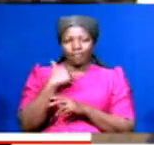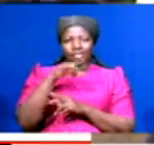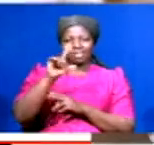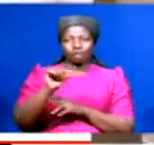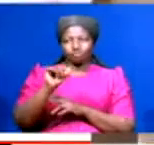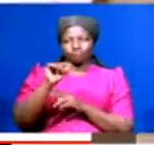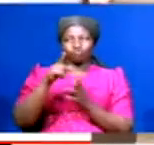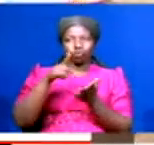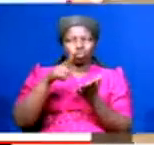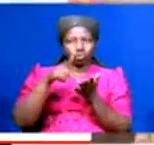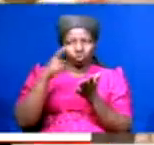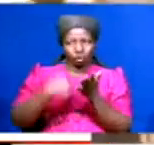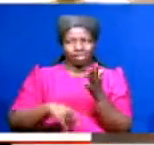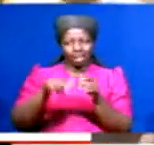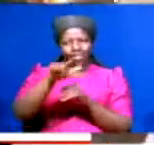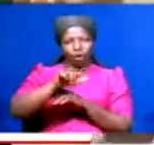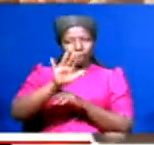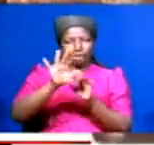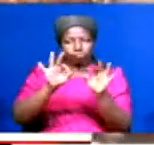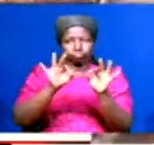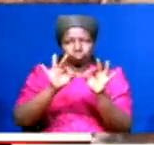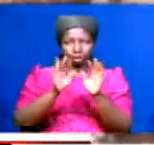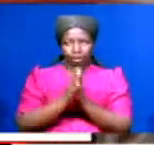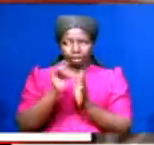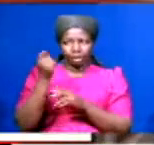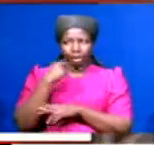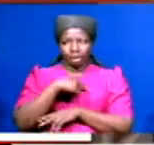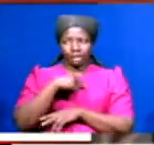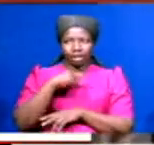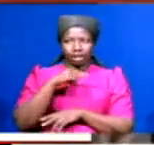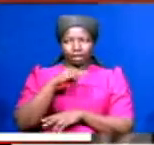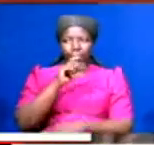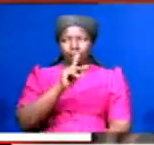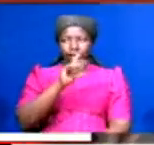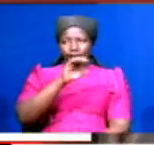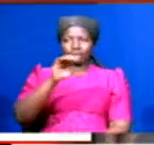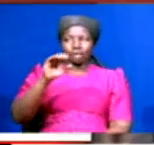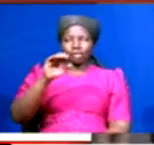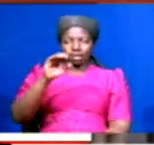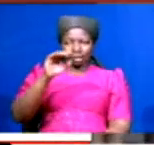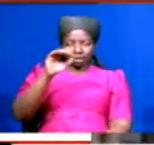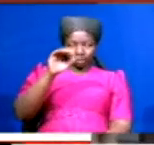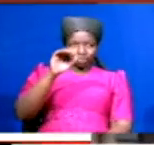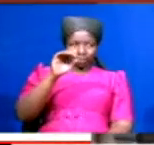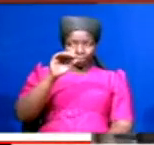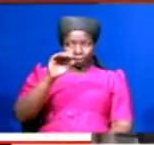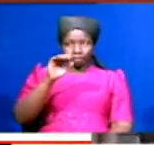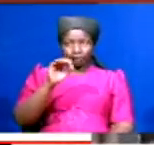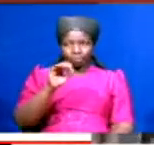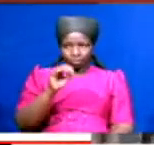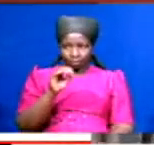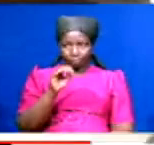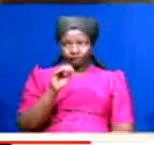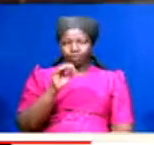The Kenya Chinese Chamber of Commerce has paved way for the reopening of China Square after having several engagements with the